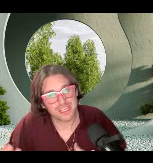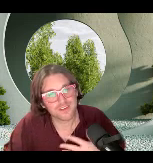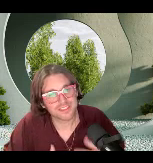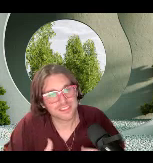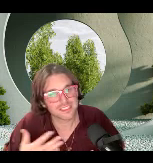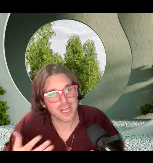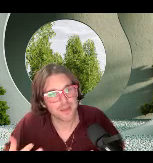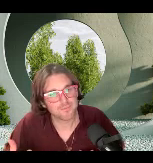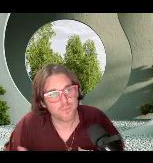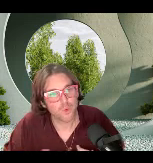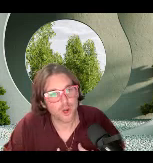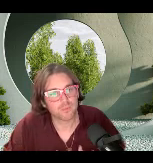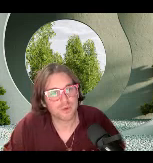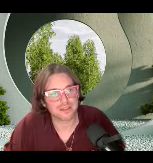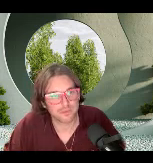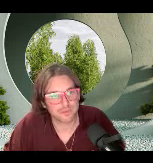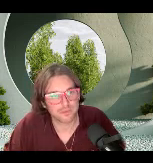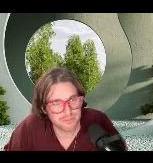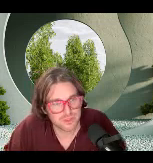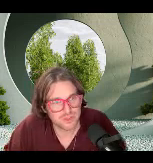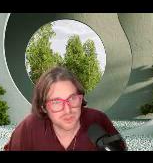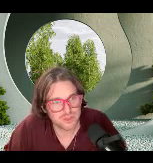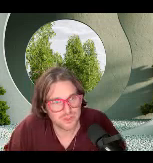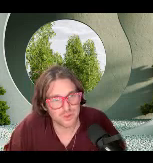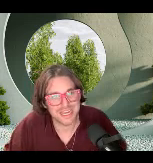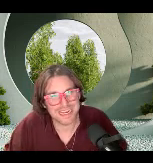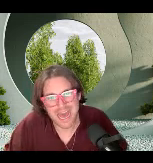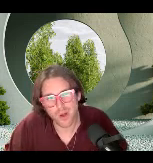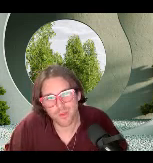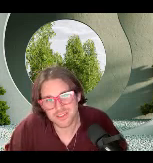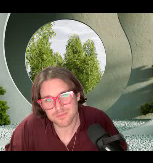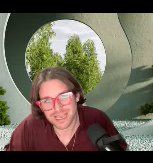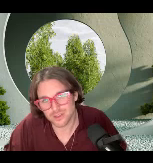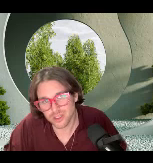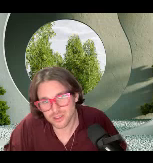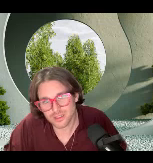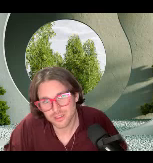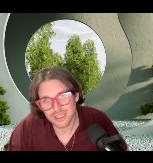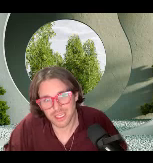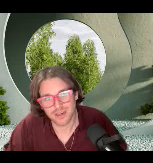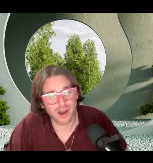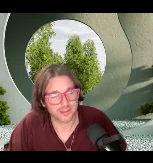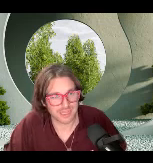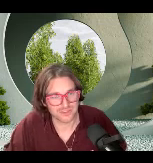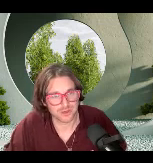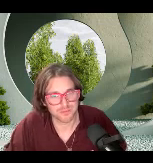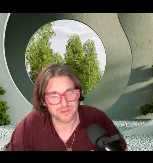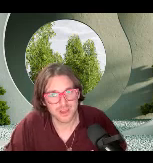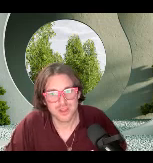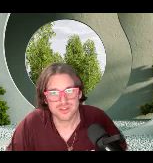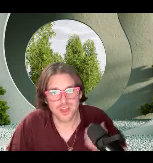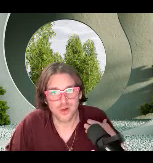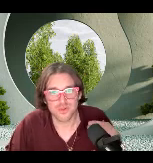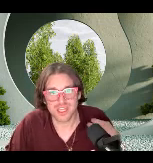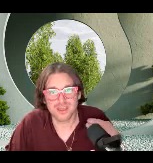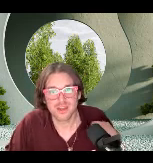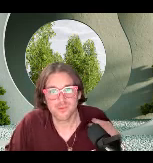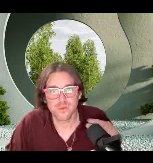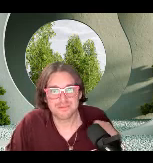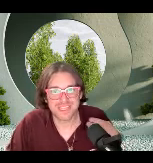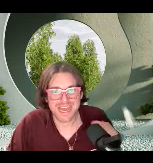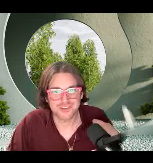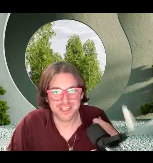it will give us some more breadth when it comes to understanding how this might look in our classrooms.